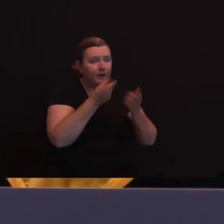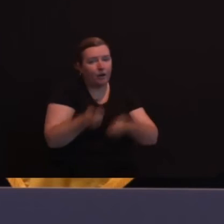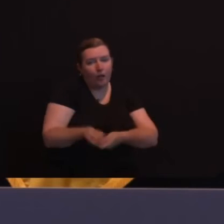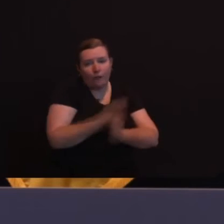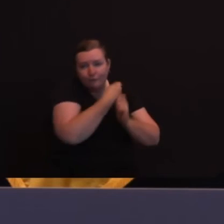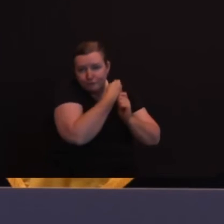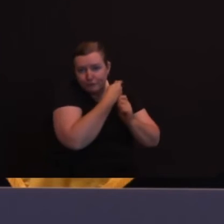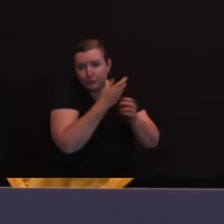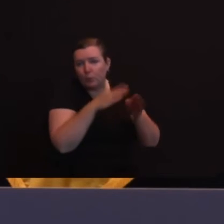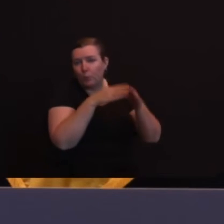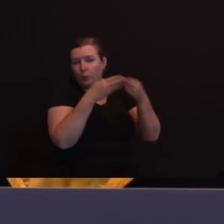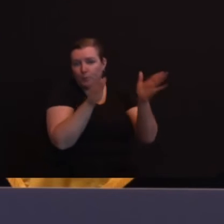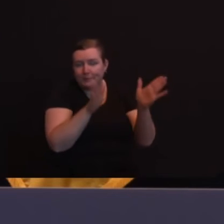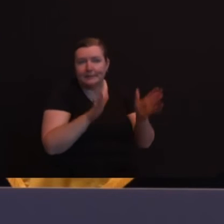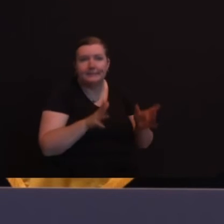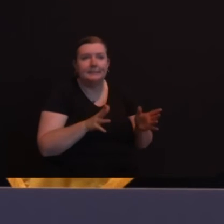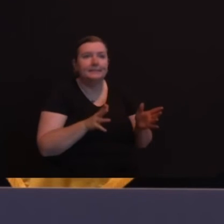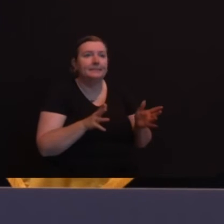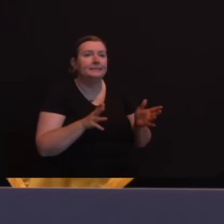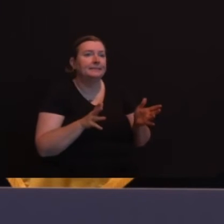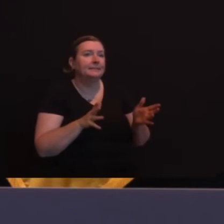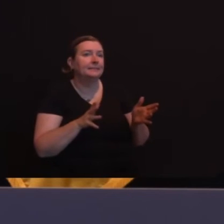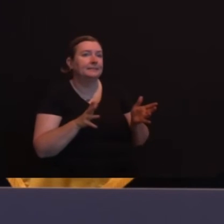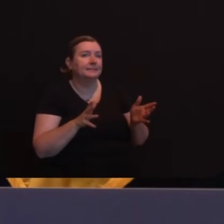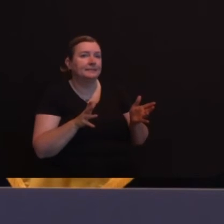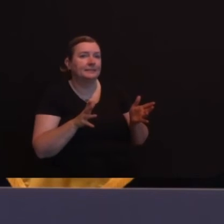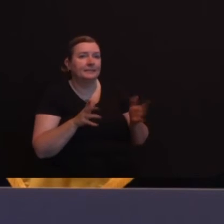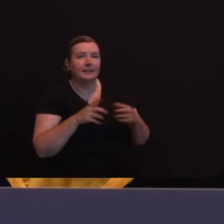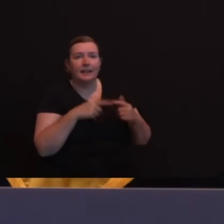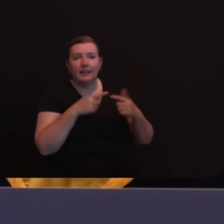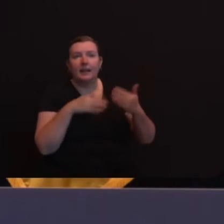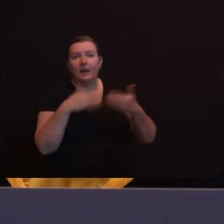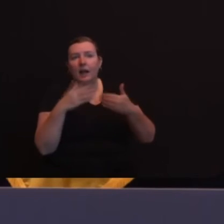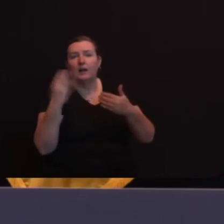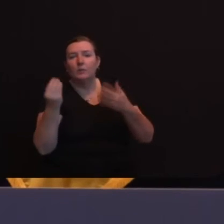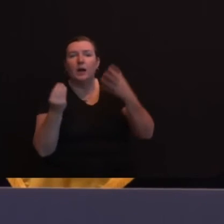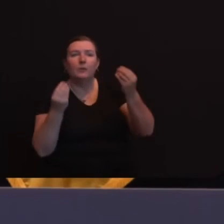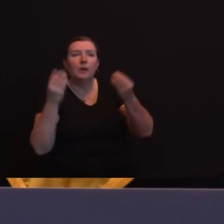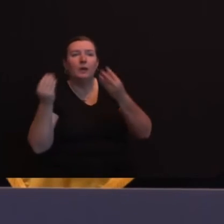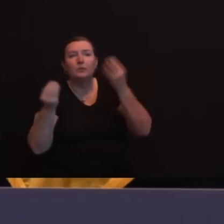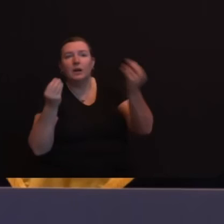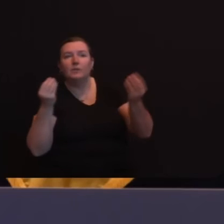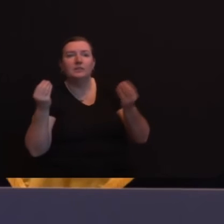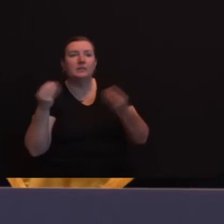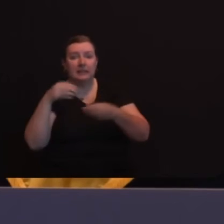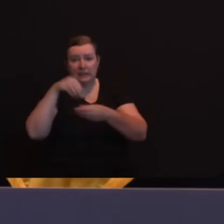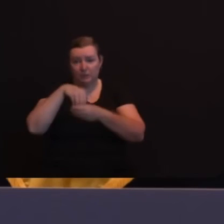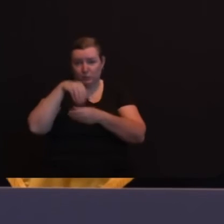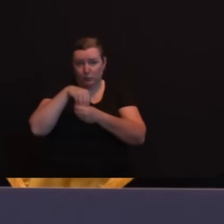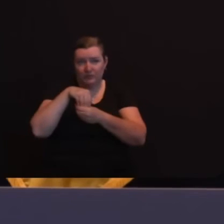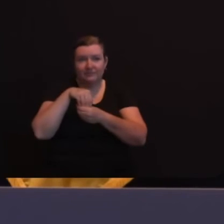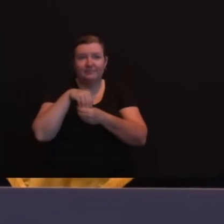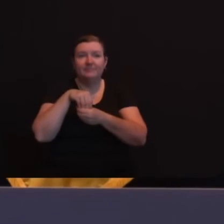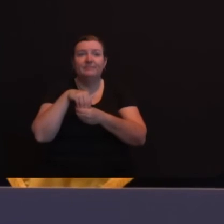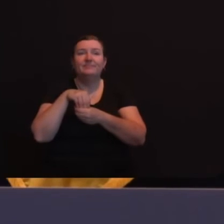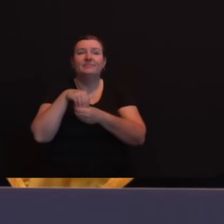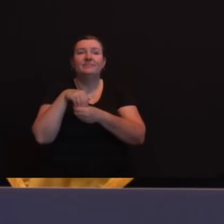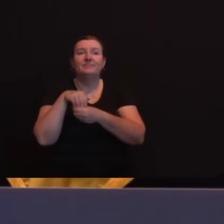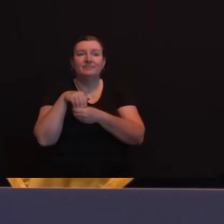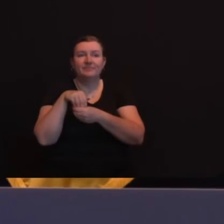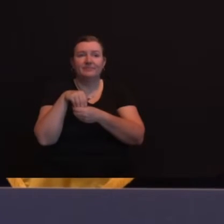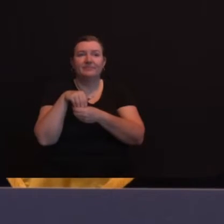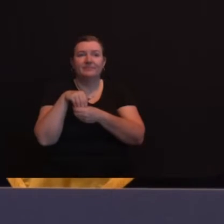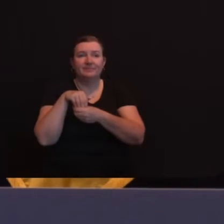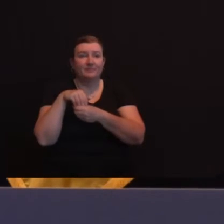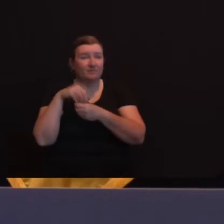through a whole series of outdoor stuff, ultimately got to indoor, and we said from the get-go that you take on more risk, especially when